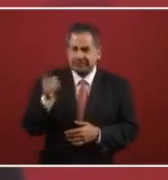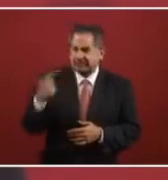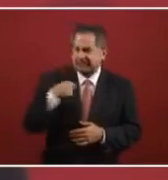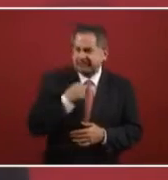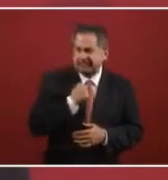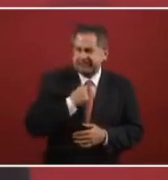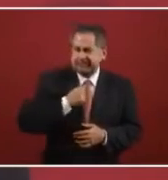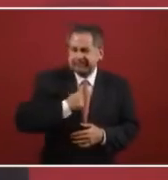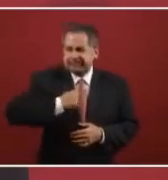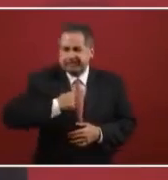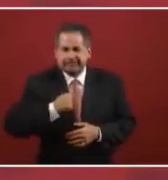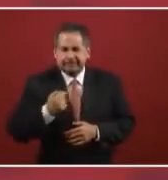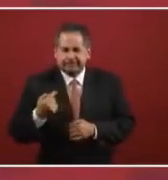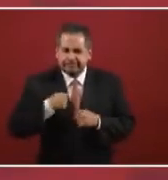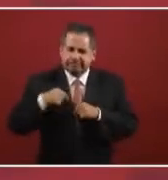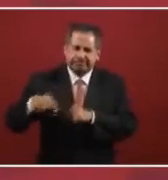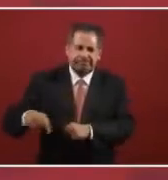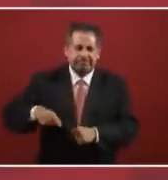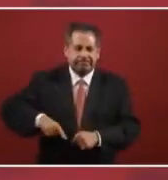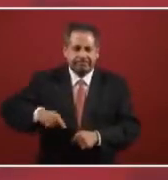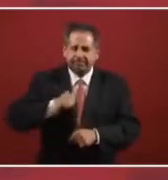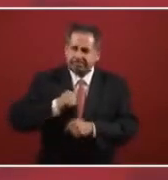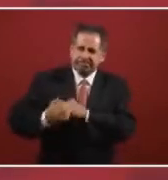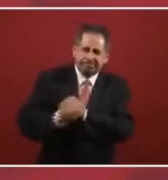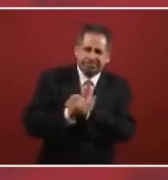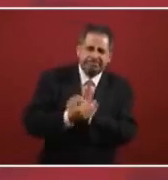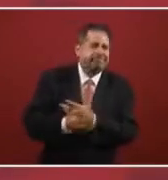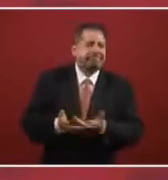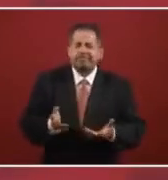That you'd get your foot in the ground. Y